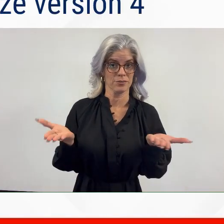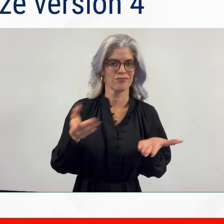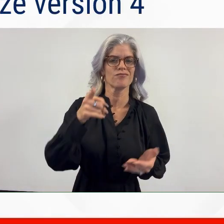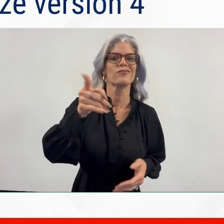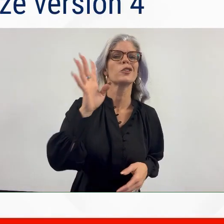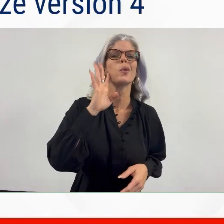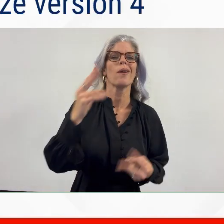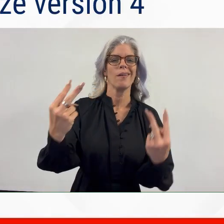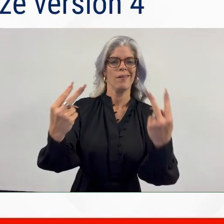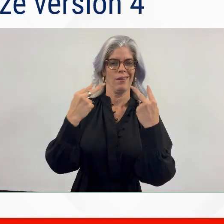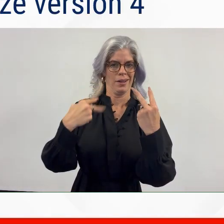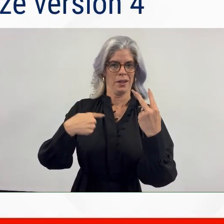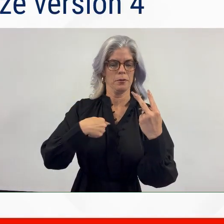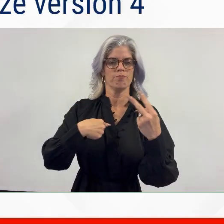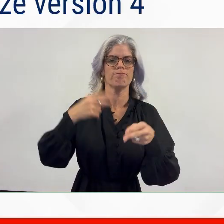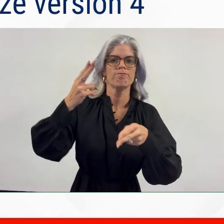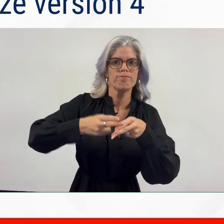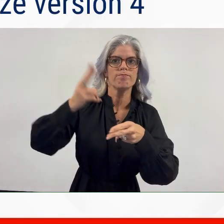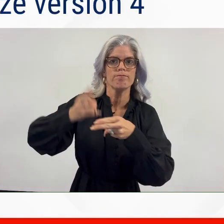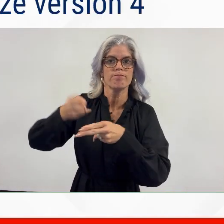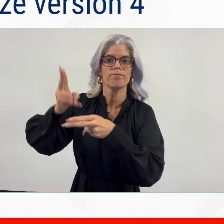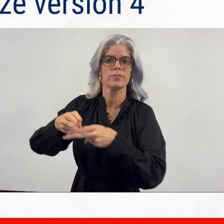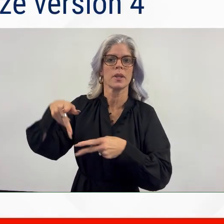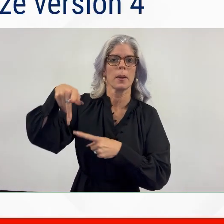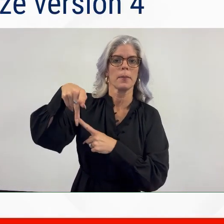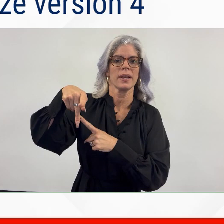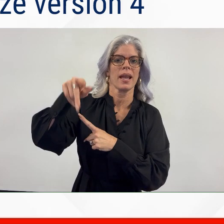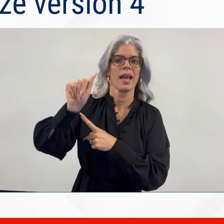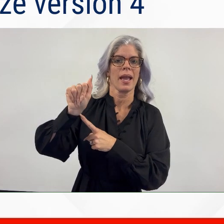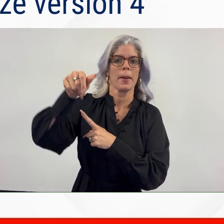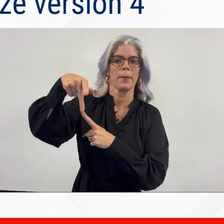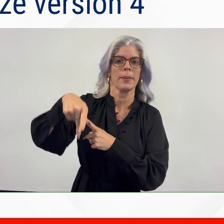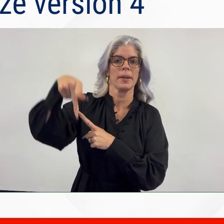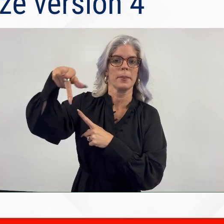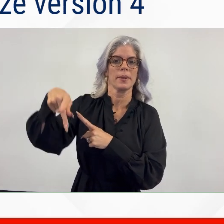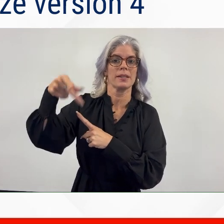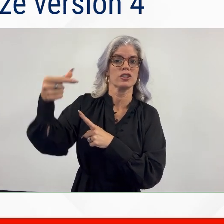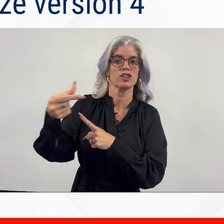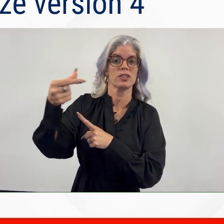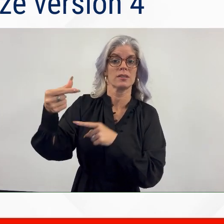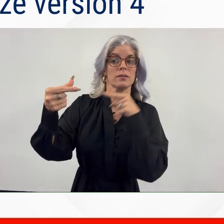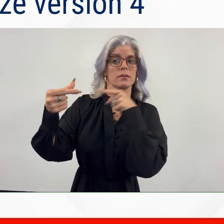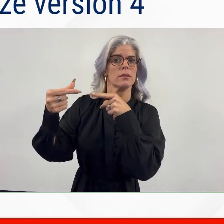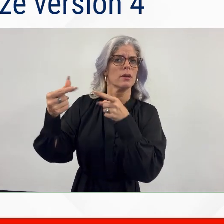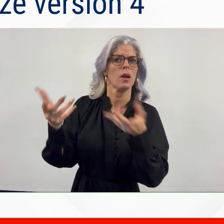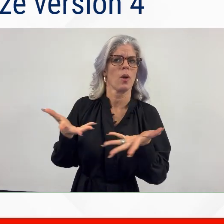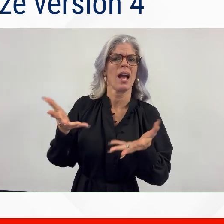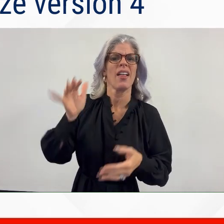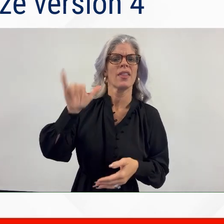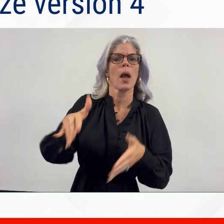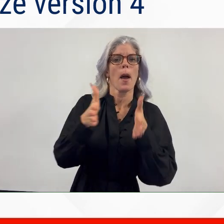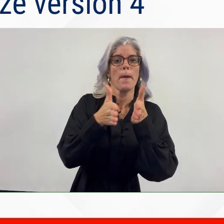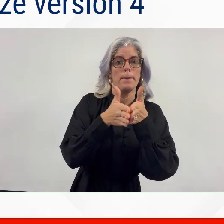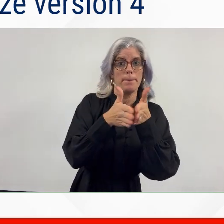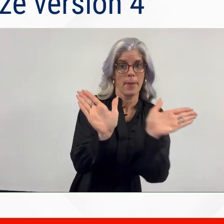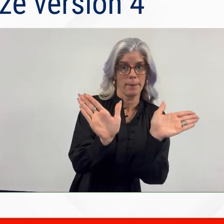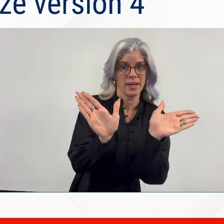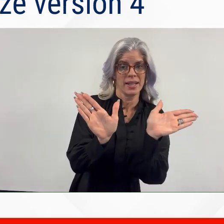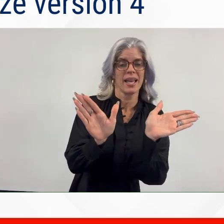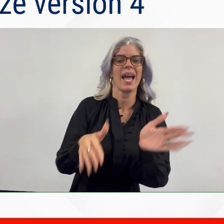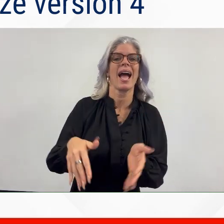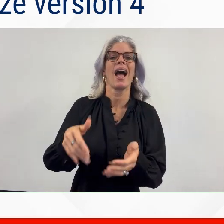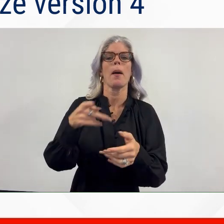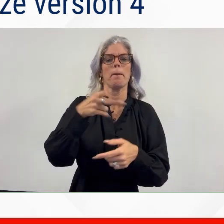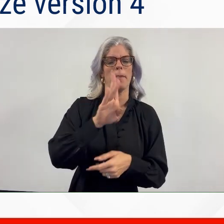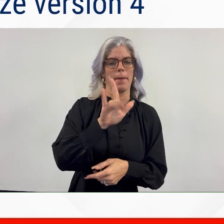Throughout the presentation, you will hear us mention the PAPAG, or the Public Assistance Program and Policy Guide, version 4. This FEMA document is